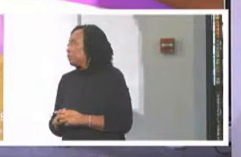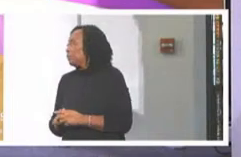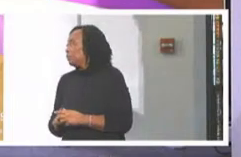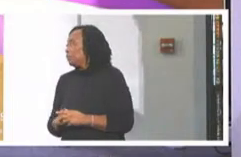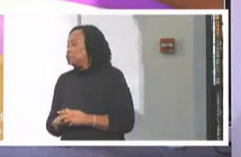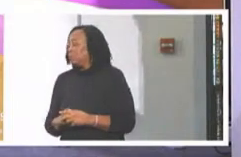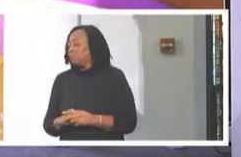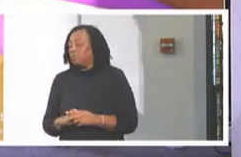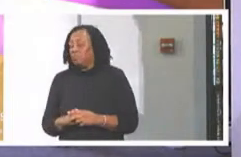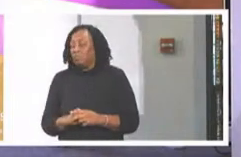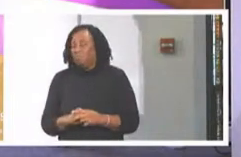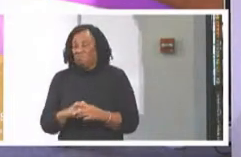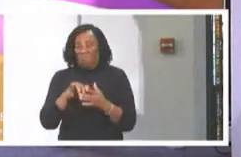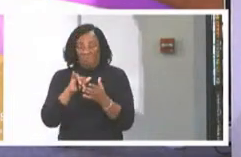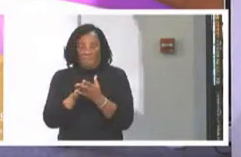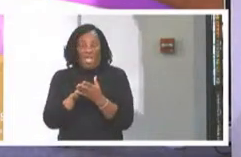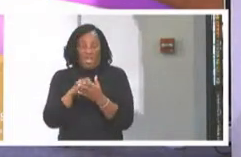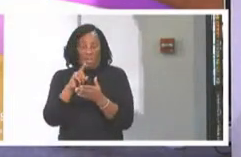Because that's God's will for you.